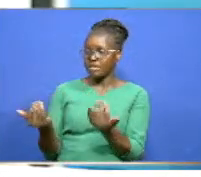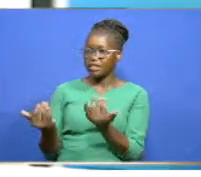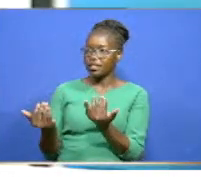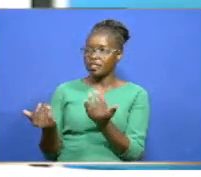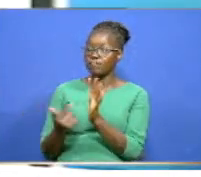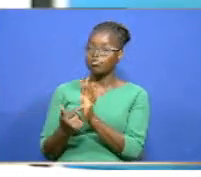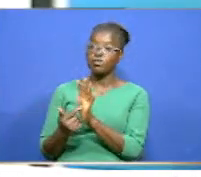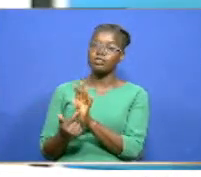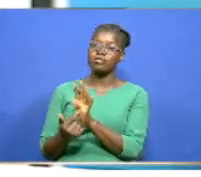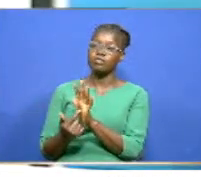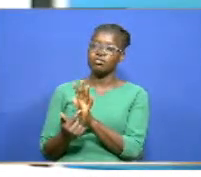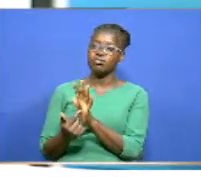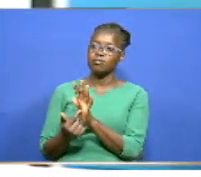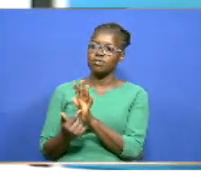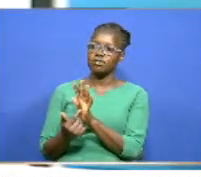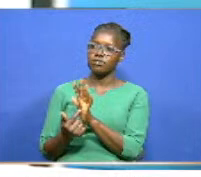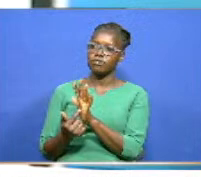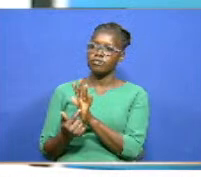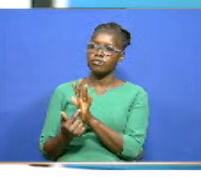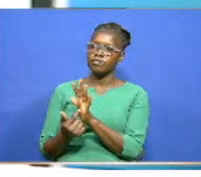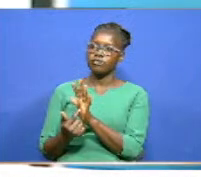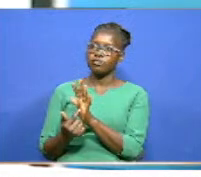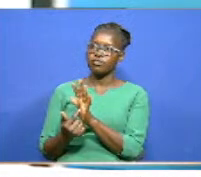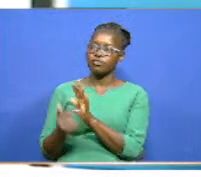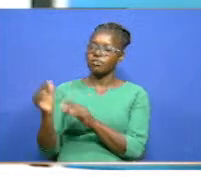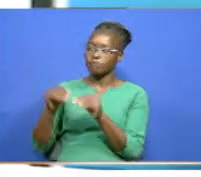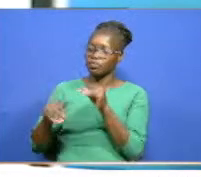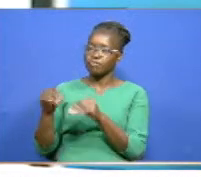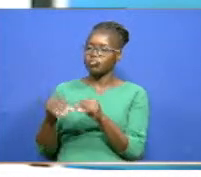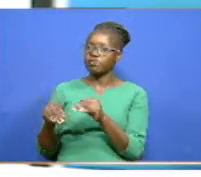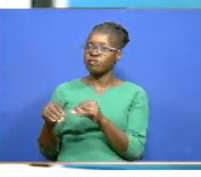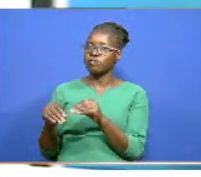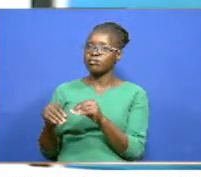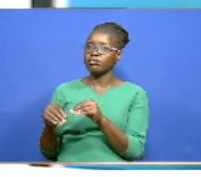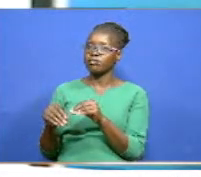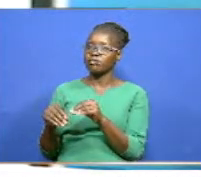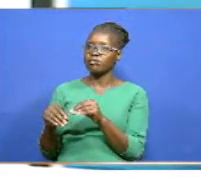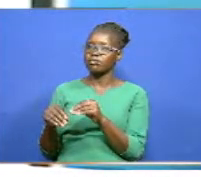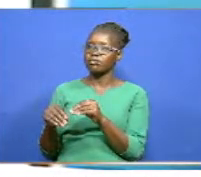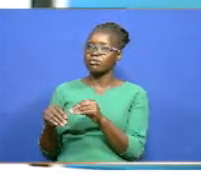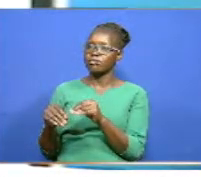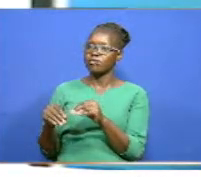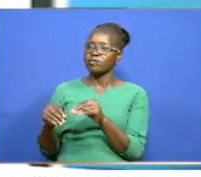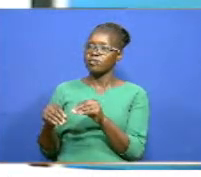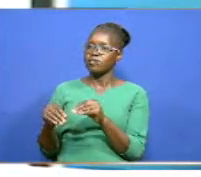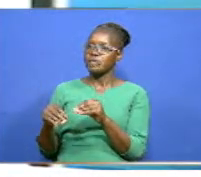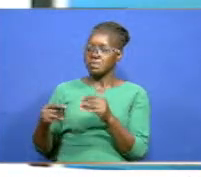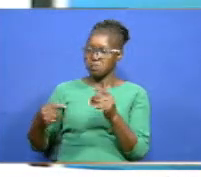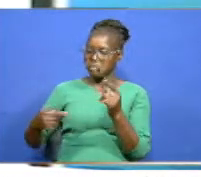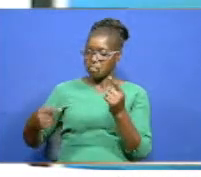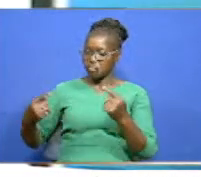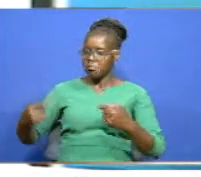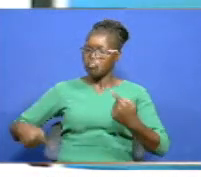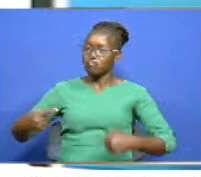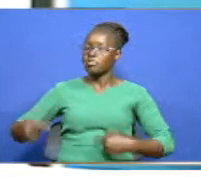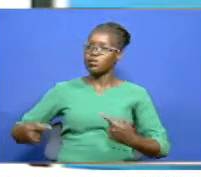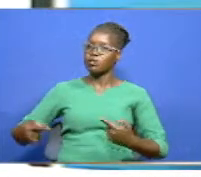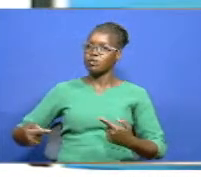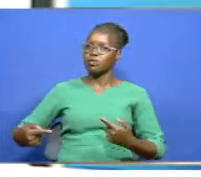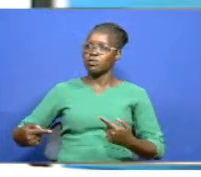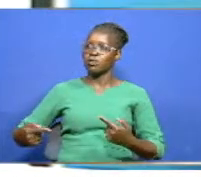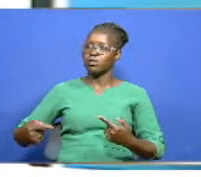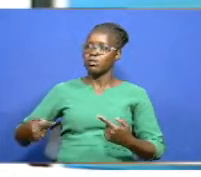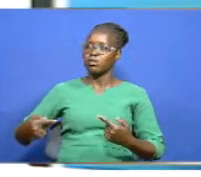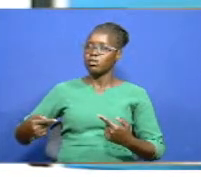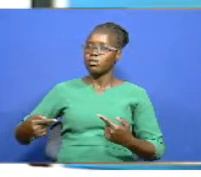play in terms of determining the election of the Matungu by-election, and one of them, of course, is the political